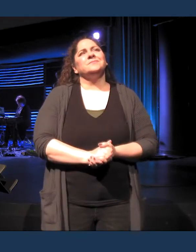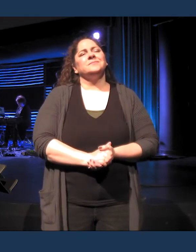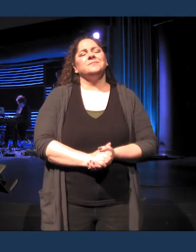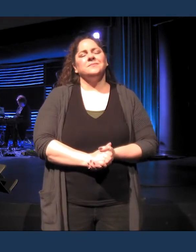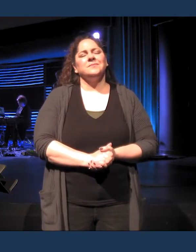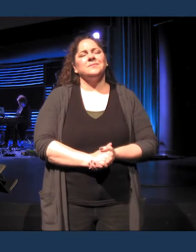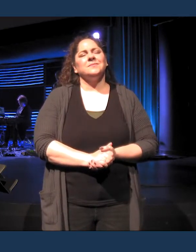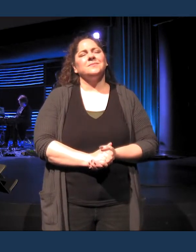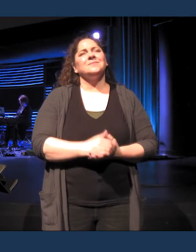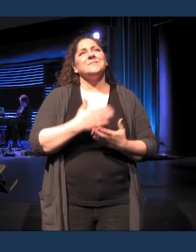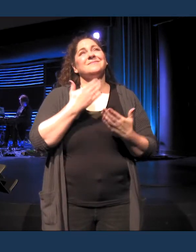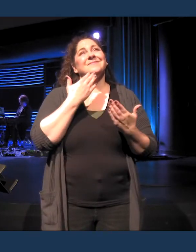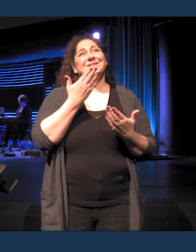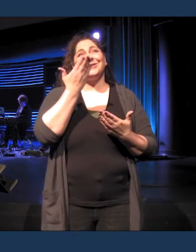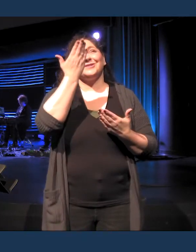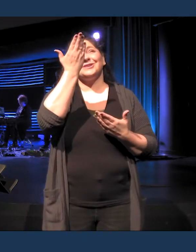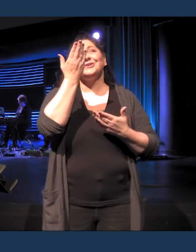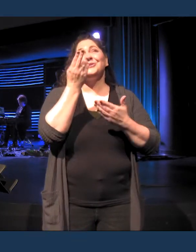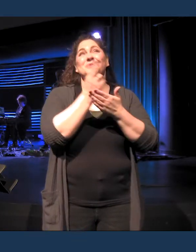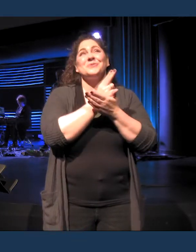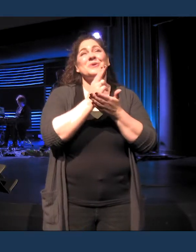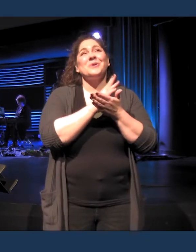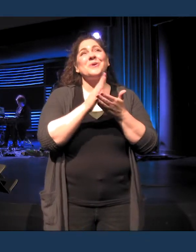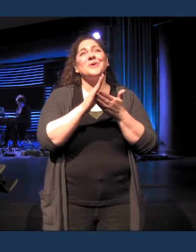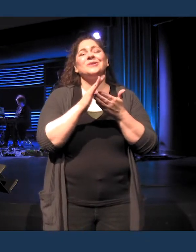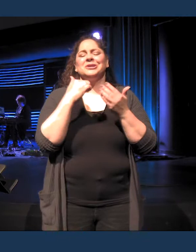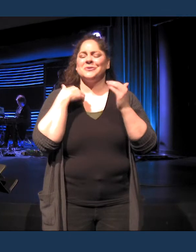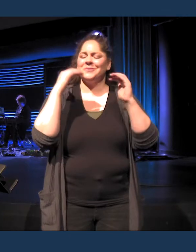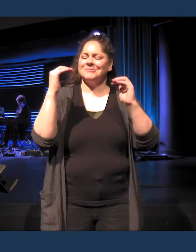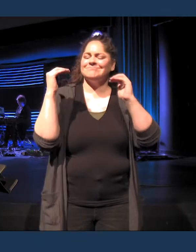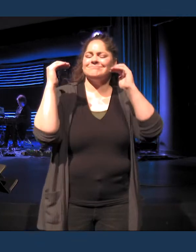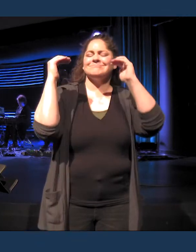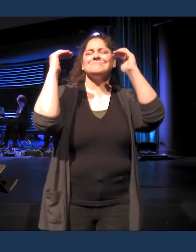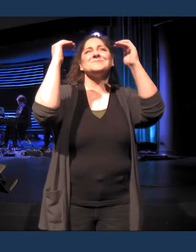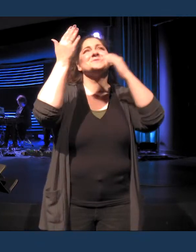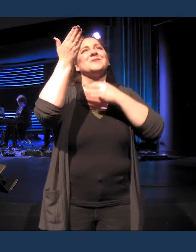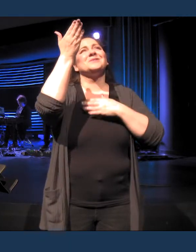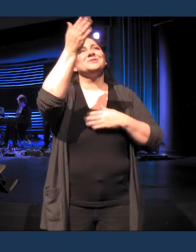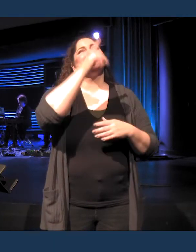Thank you that you are holy. We exalt you, Lord.